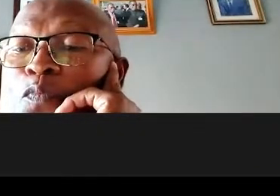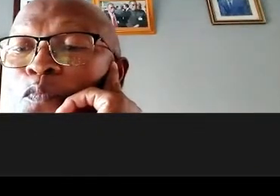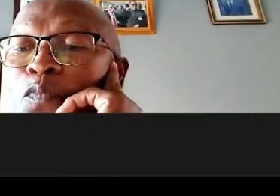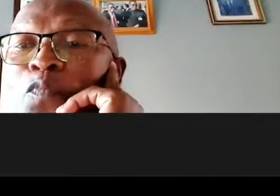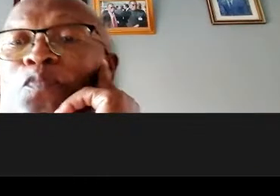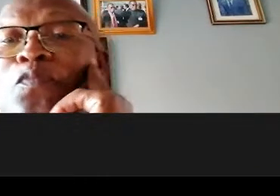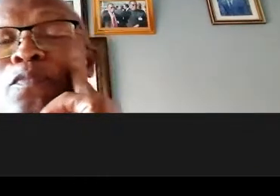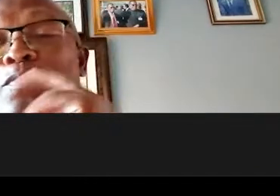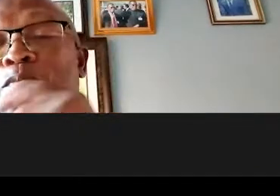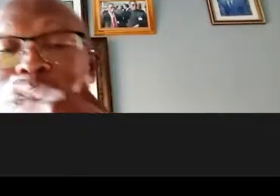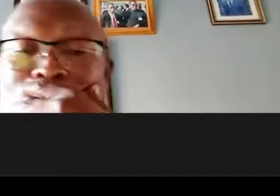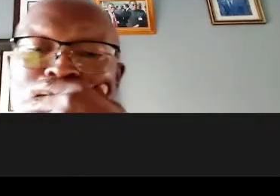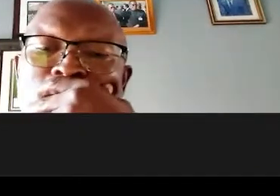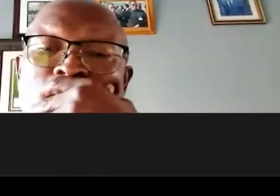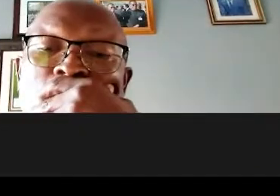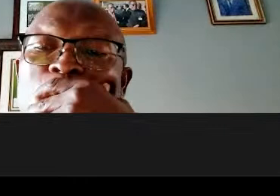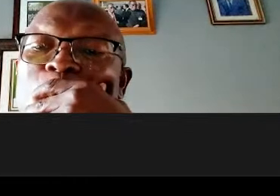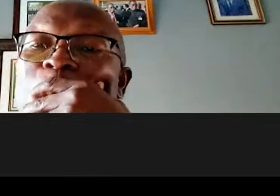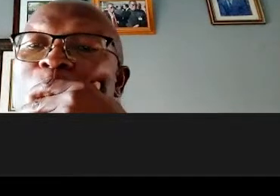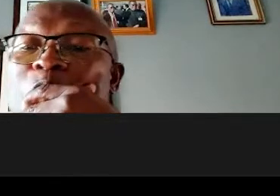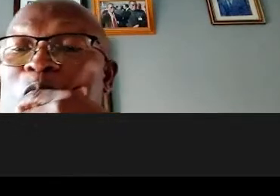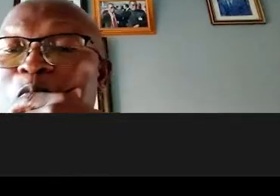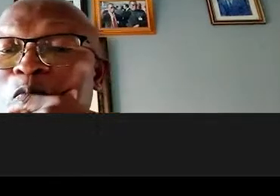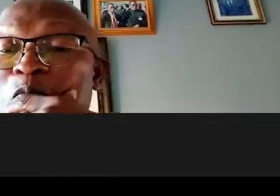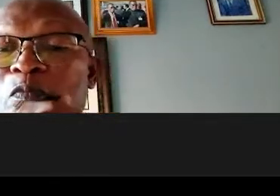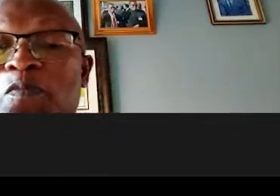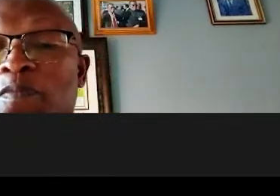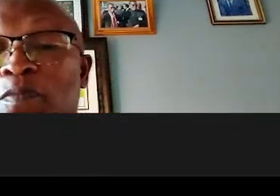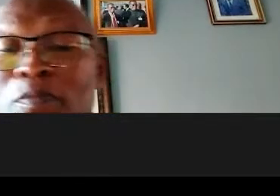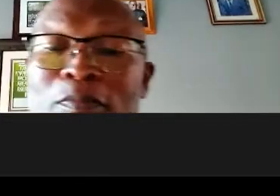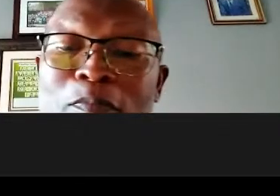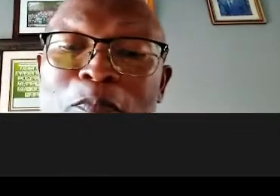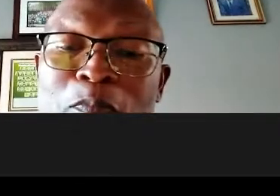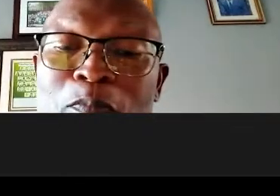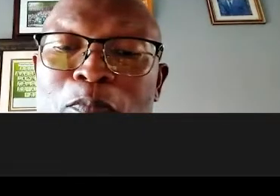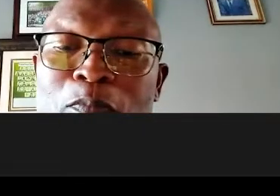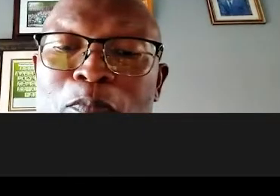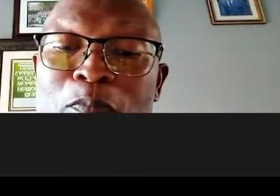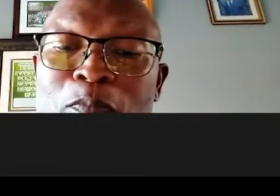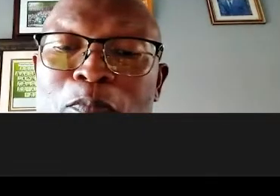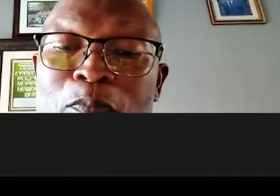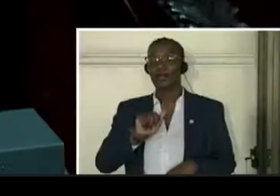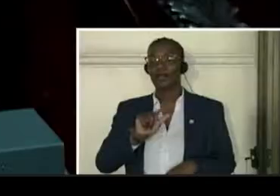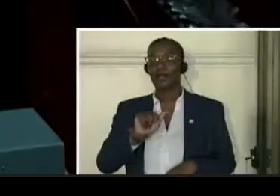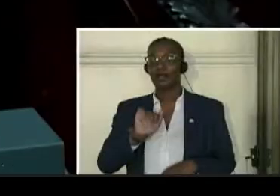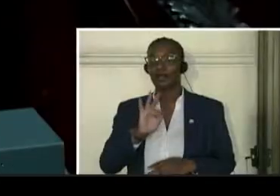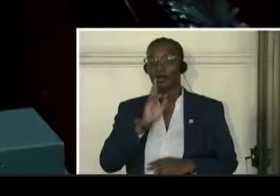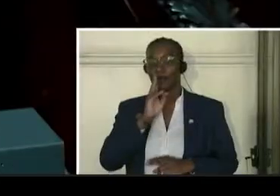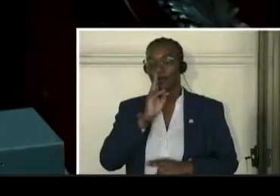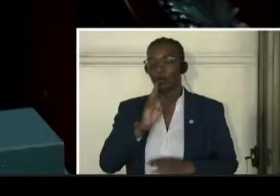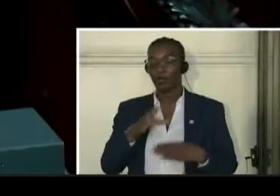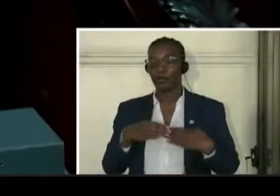Honorable Speaker, Honorable Premier Okuzeni, members of Executive Council, honorable members of this House,